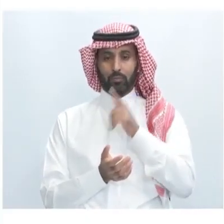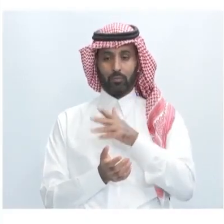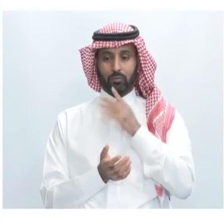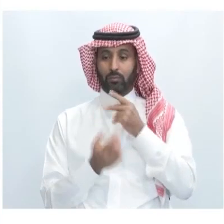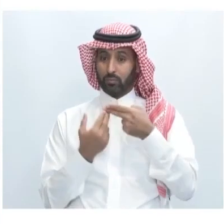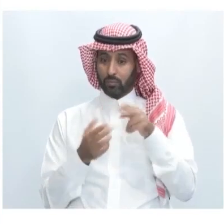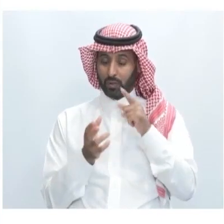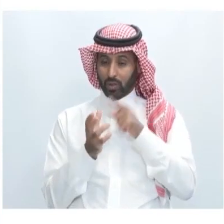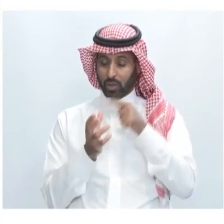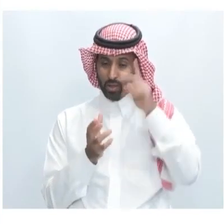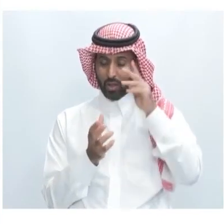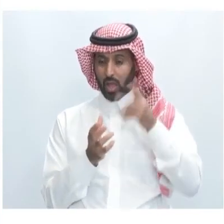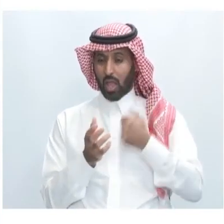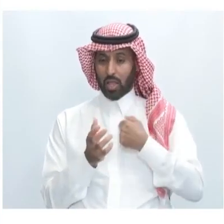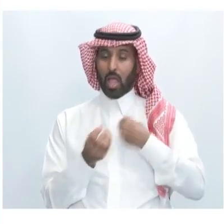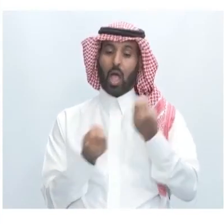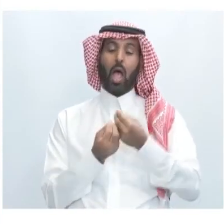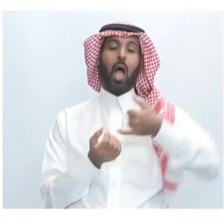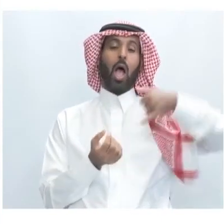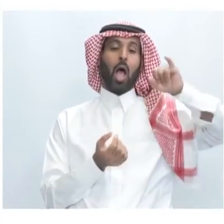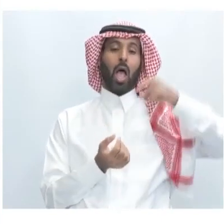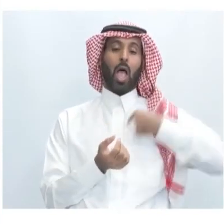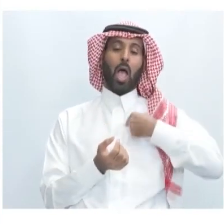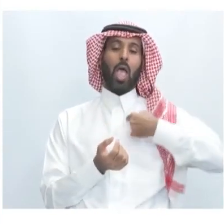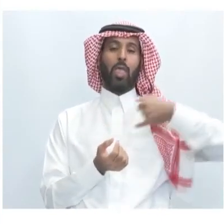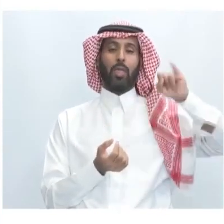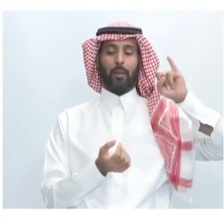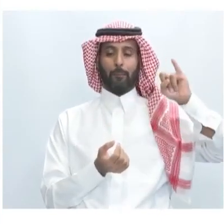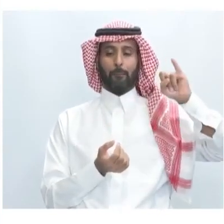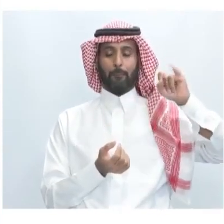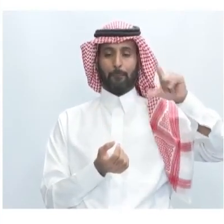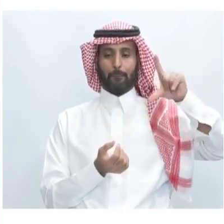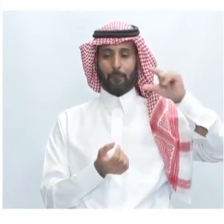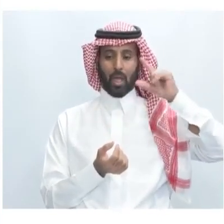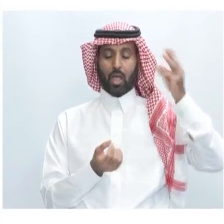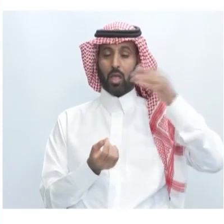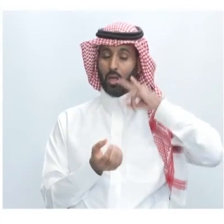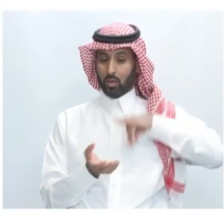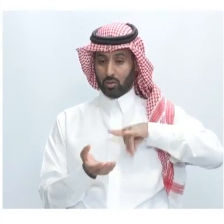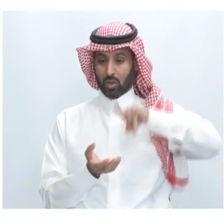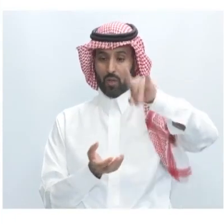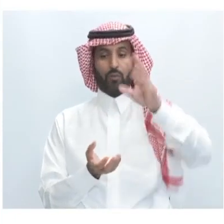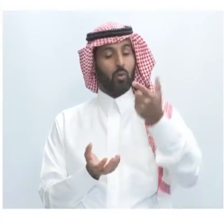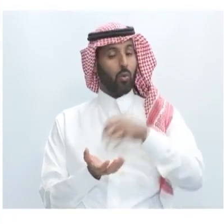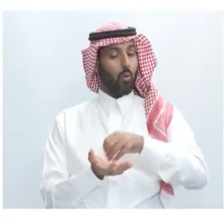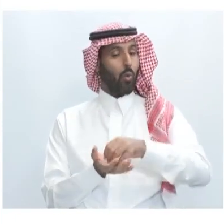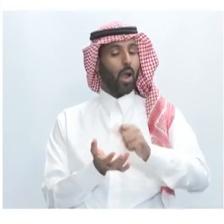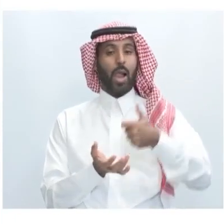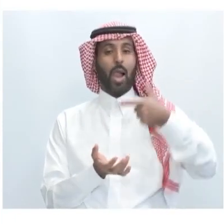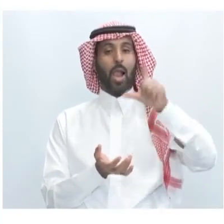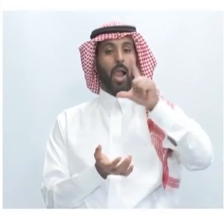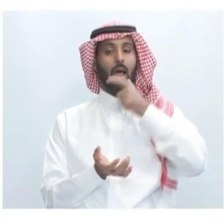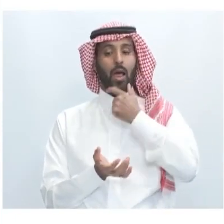the beginning of the sentence, and I, the pronoun I, traveled to London with a capital L